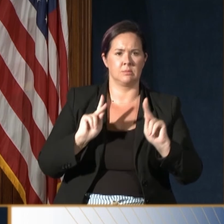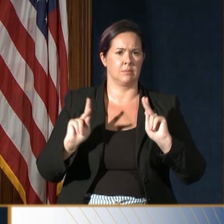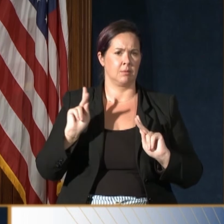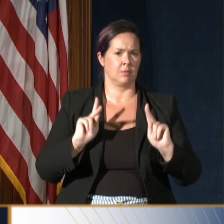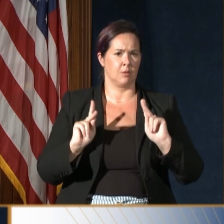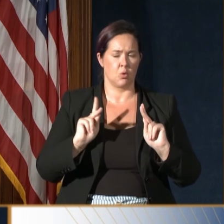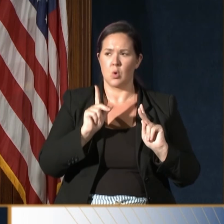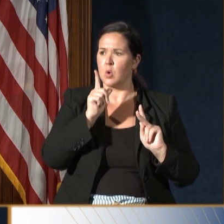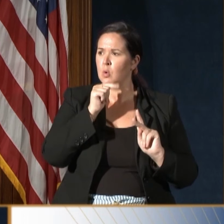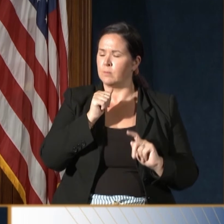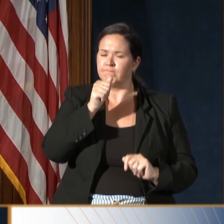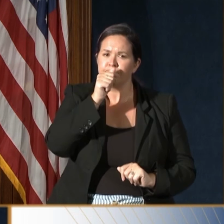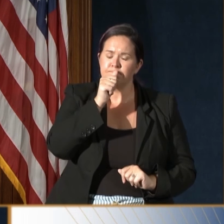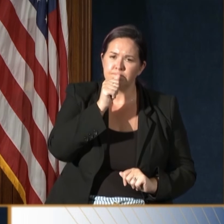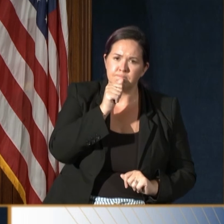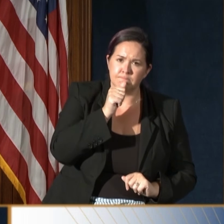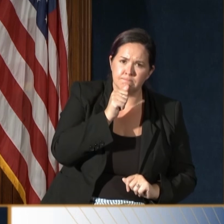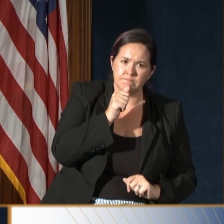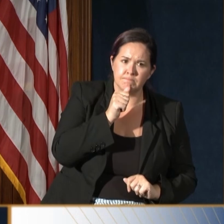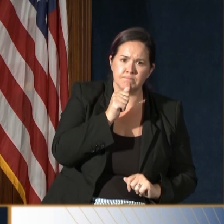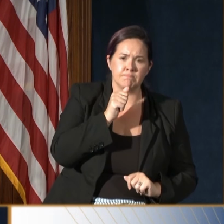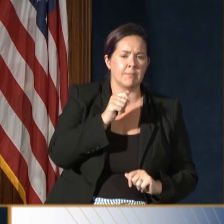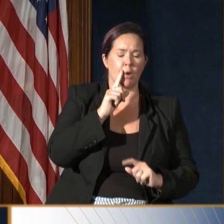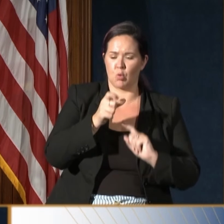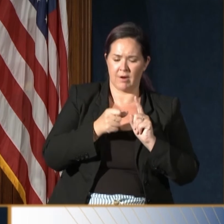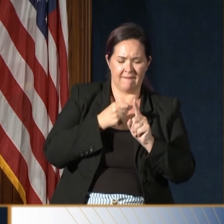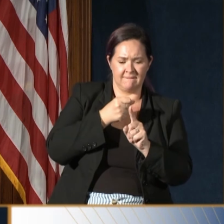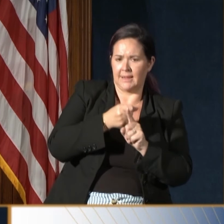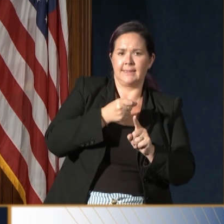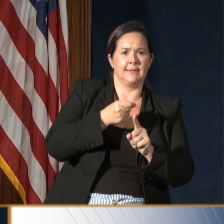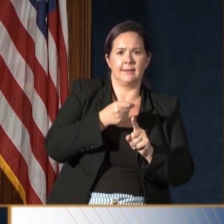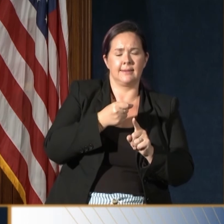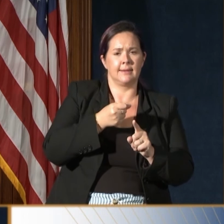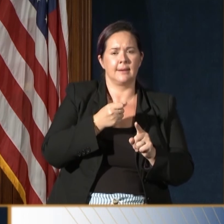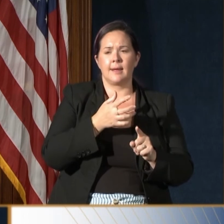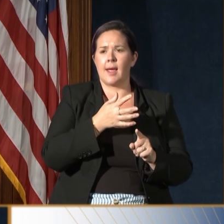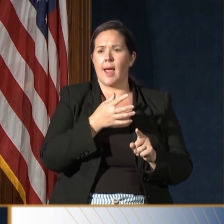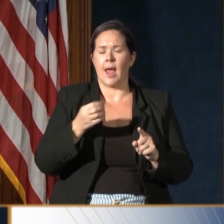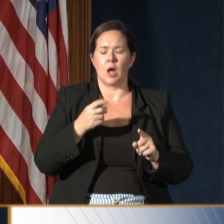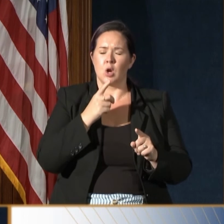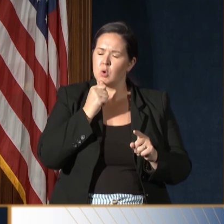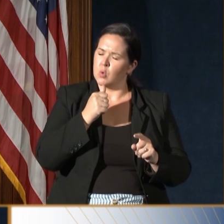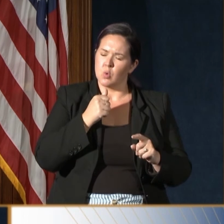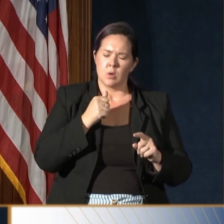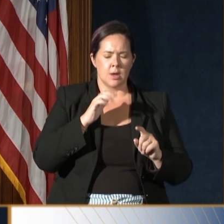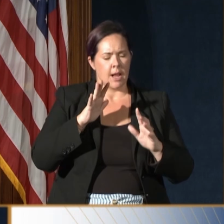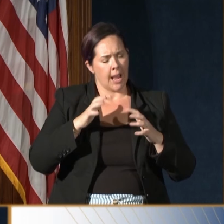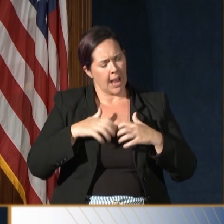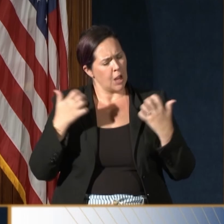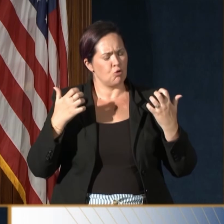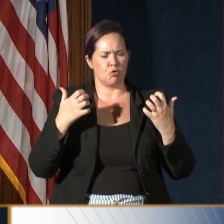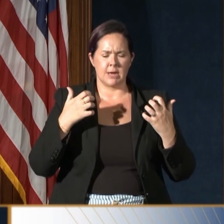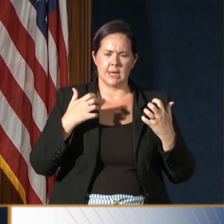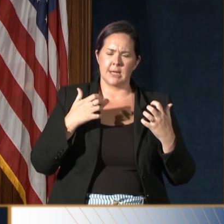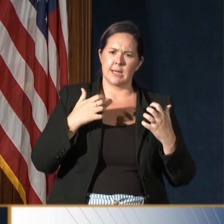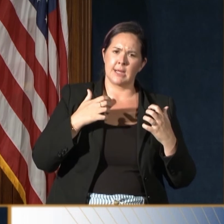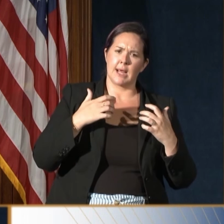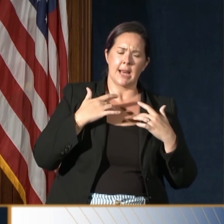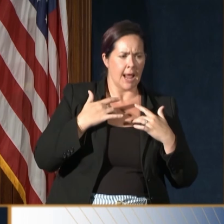who suffered and were afflicted and who were agonized and who were angry and who were